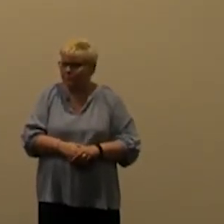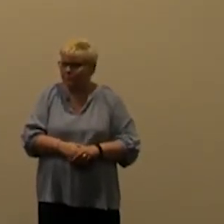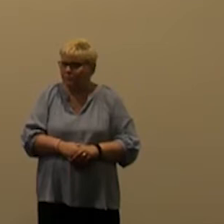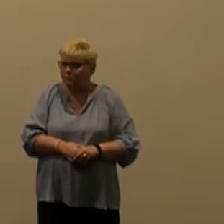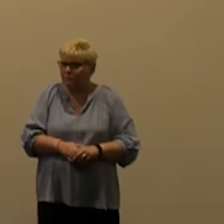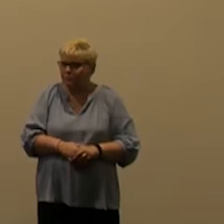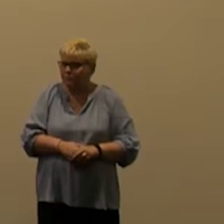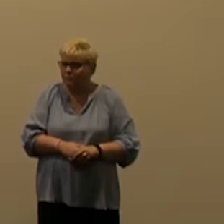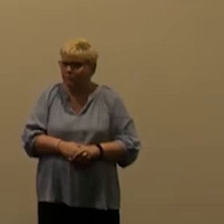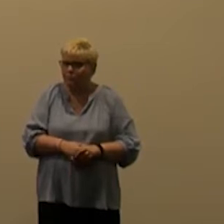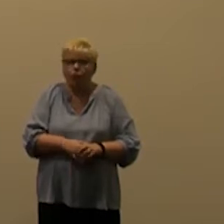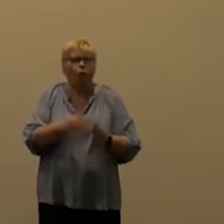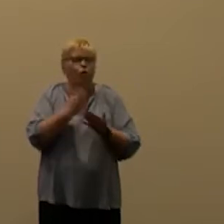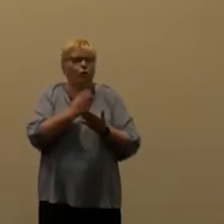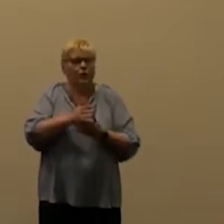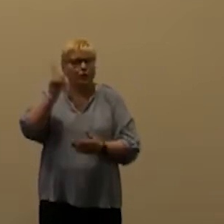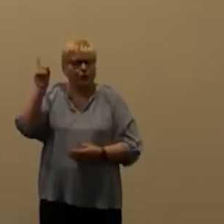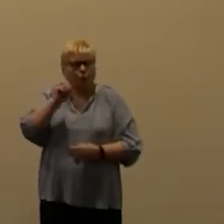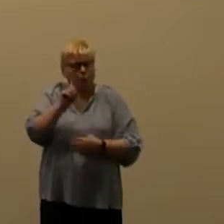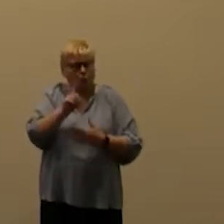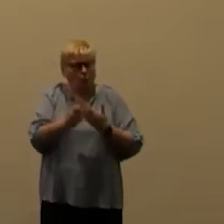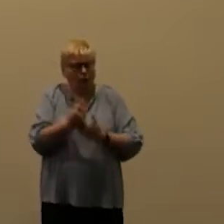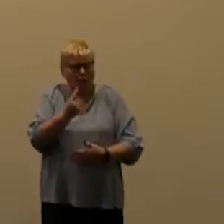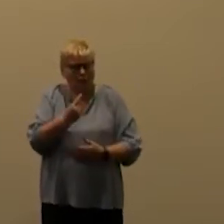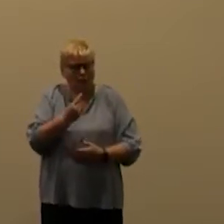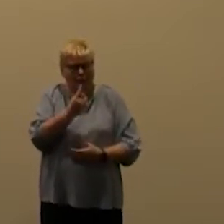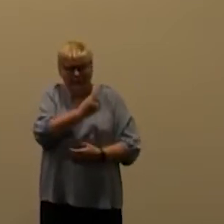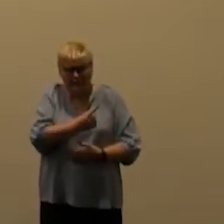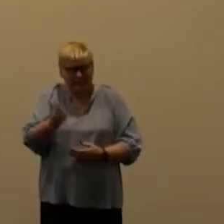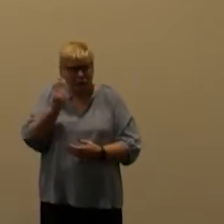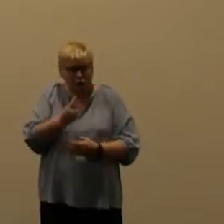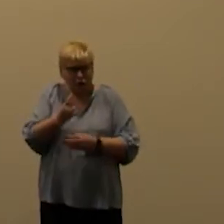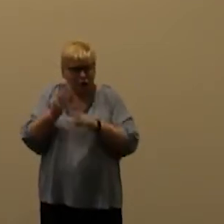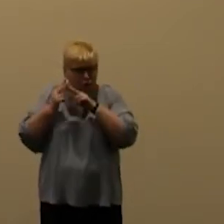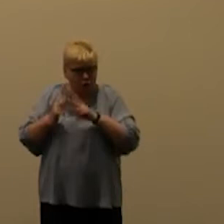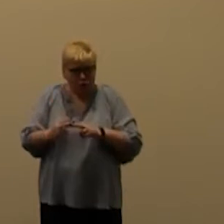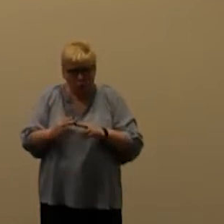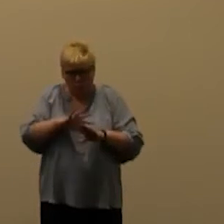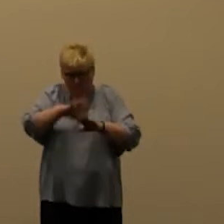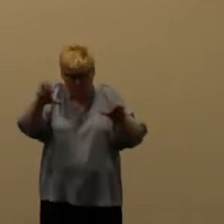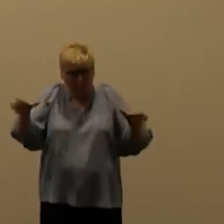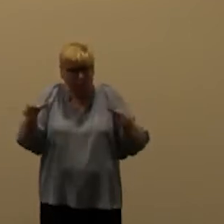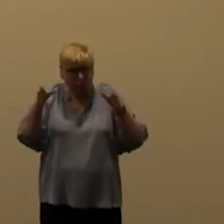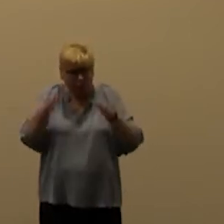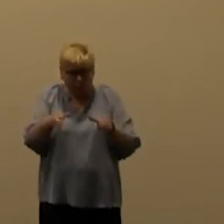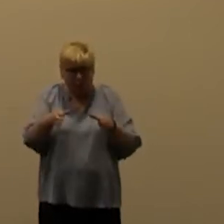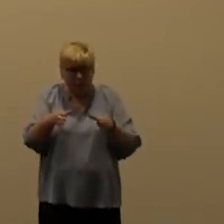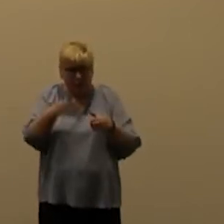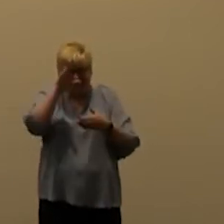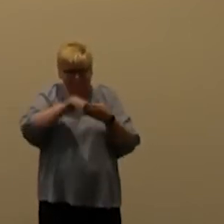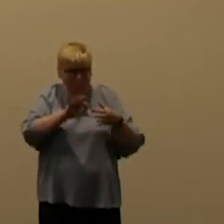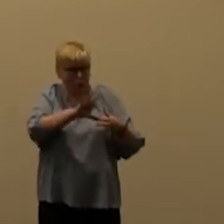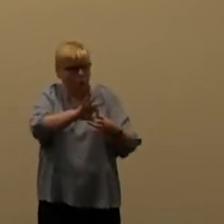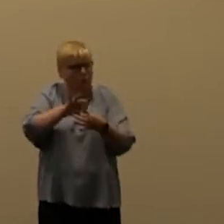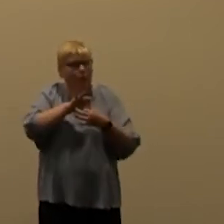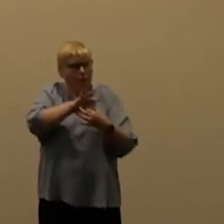And the question here is, what happens if we bring each generation into the present? We bring those experiences together from